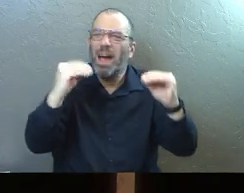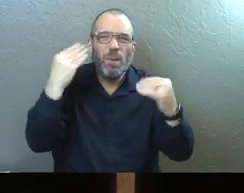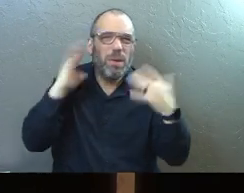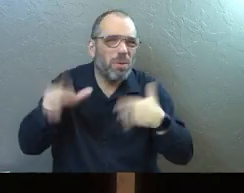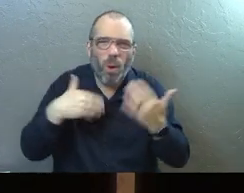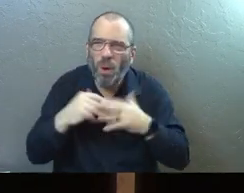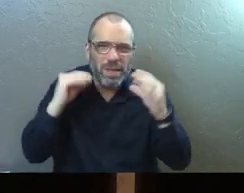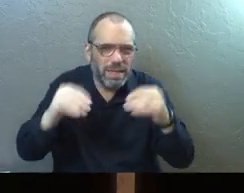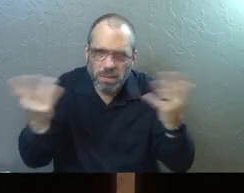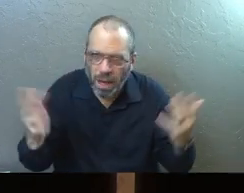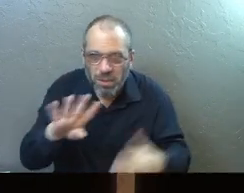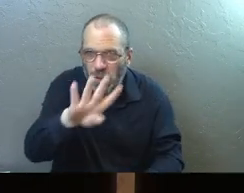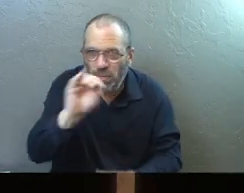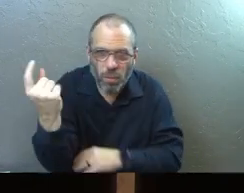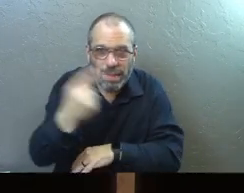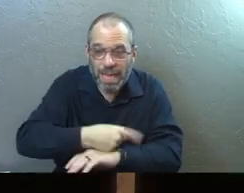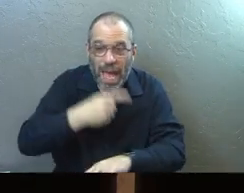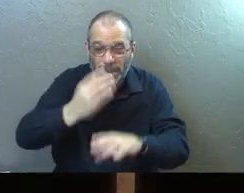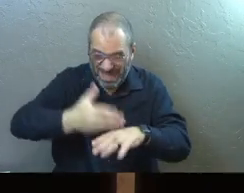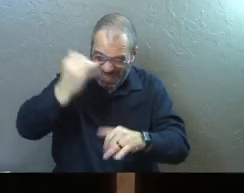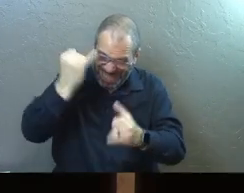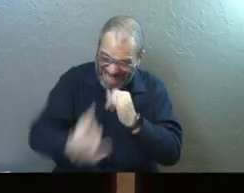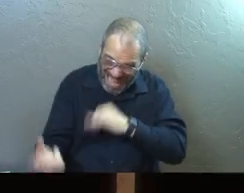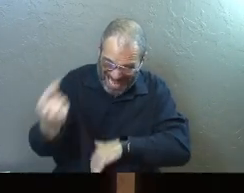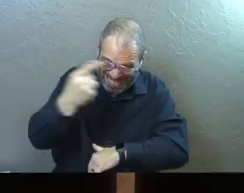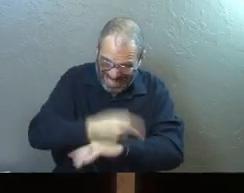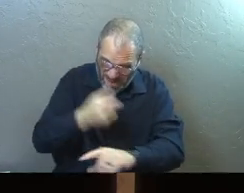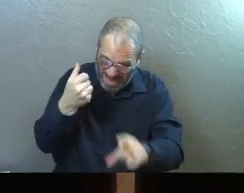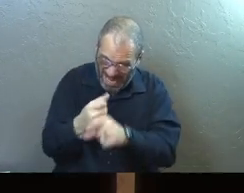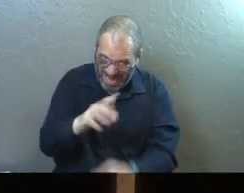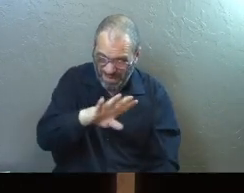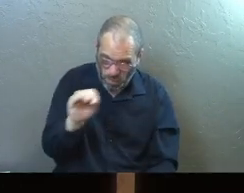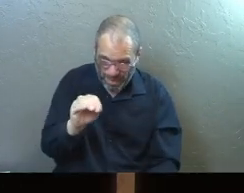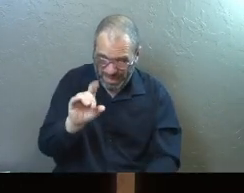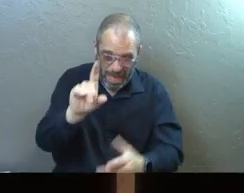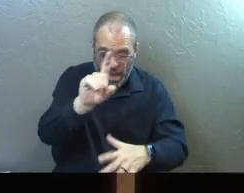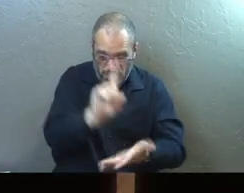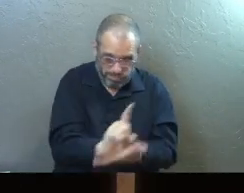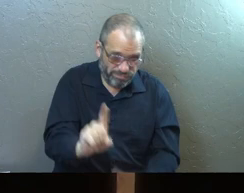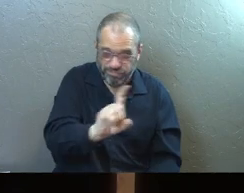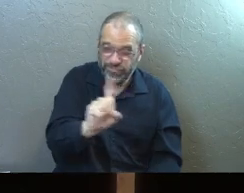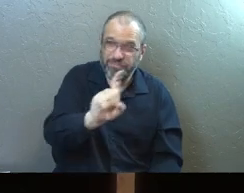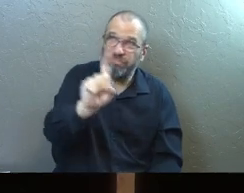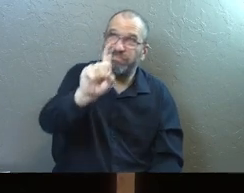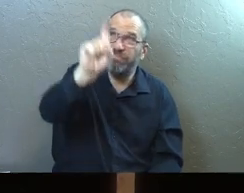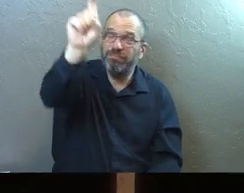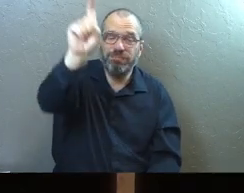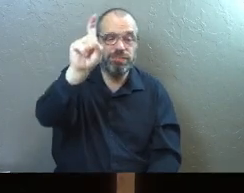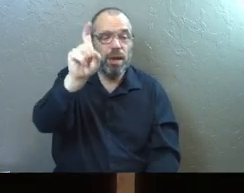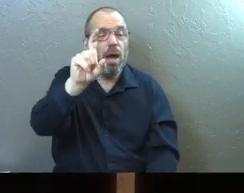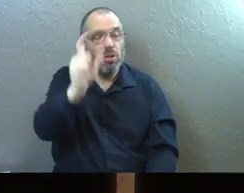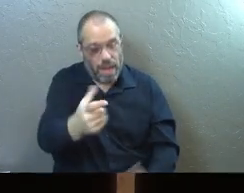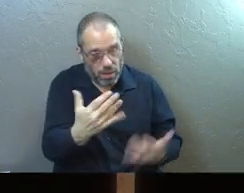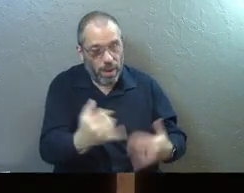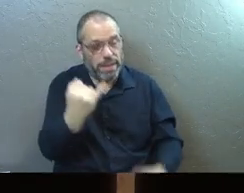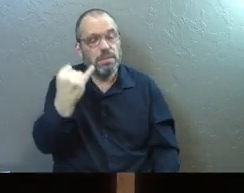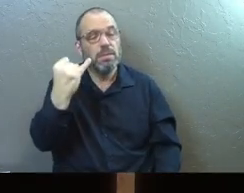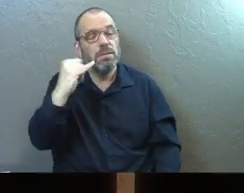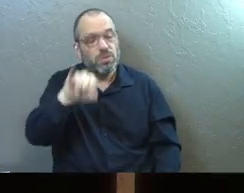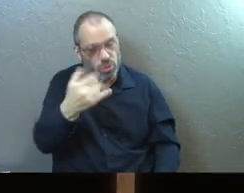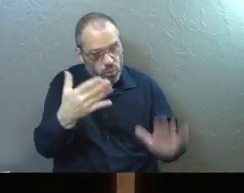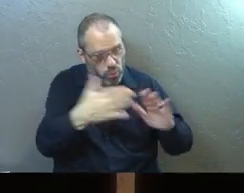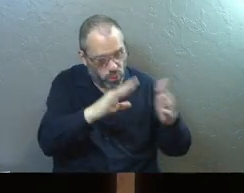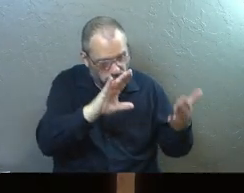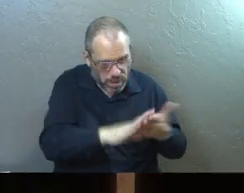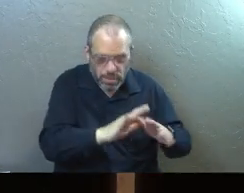all the things that he taught them. But at the end of it, when it hit 40 days, he ascended into heaven. And then he said, you got to wait in Jerusalem. You got to